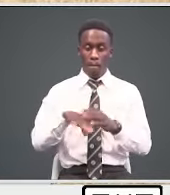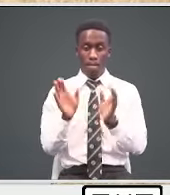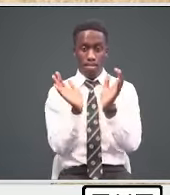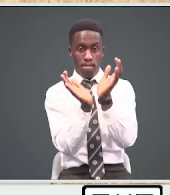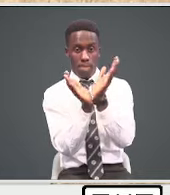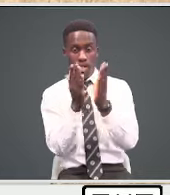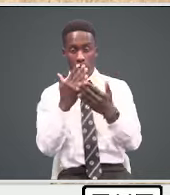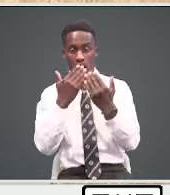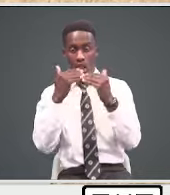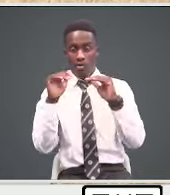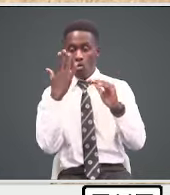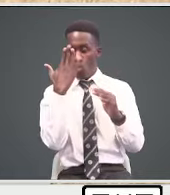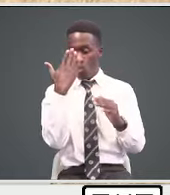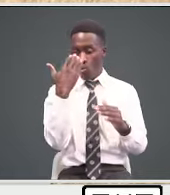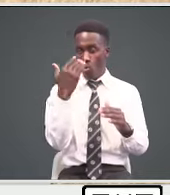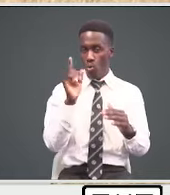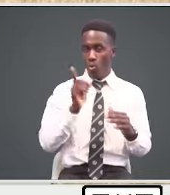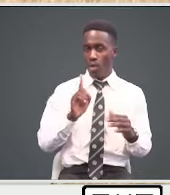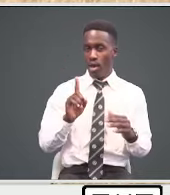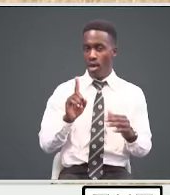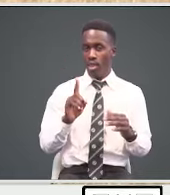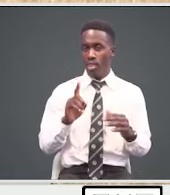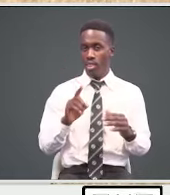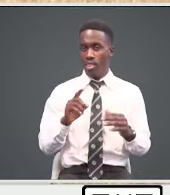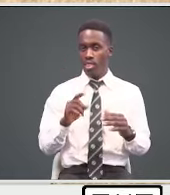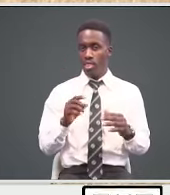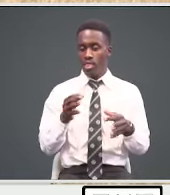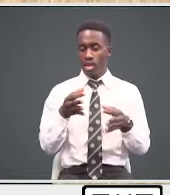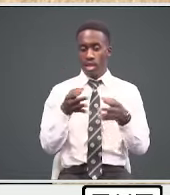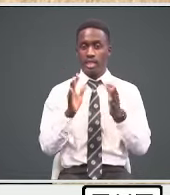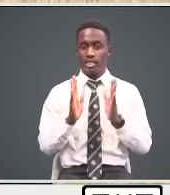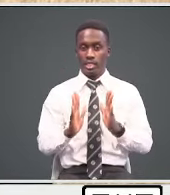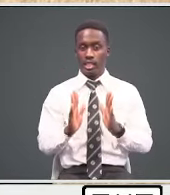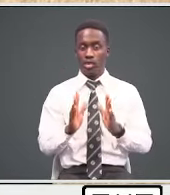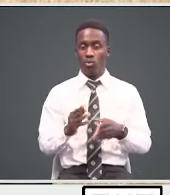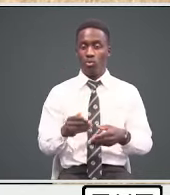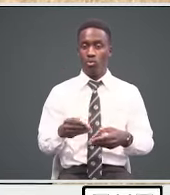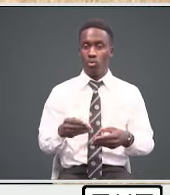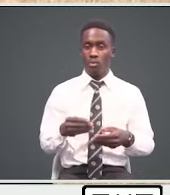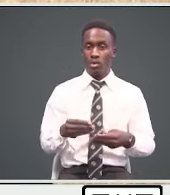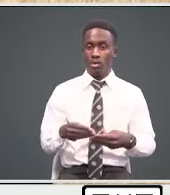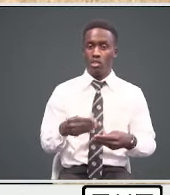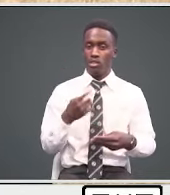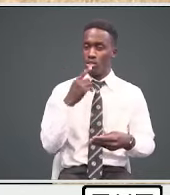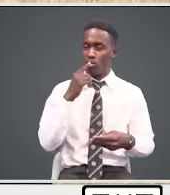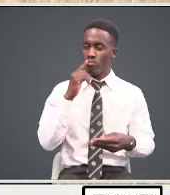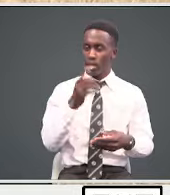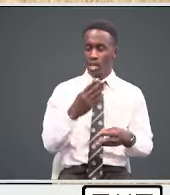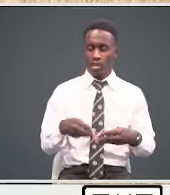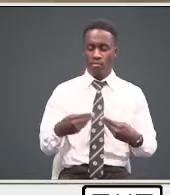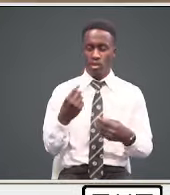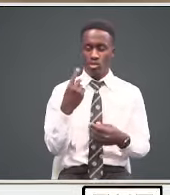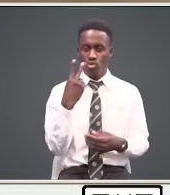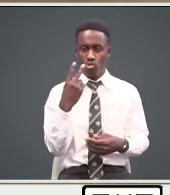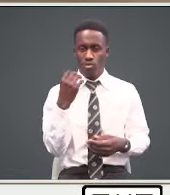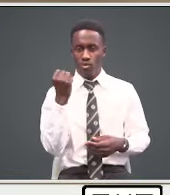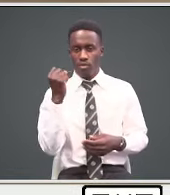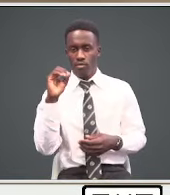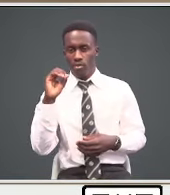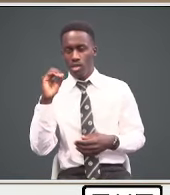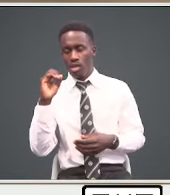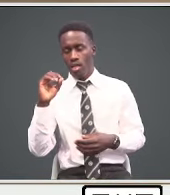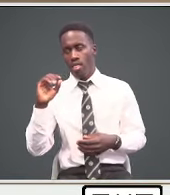be commanded, give me 250,000 Kenya shillings. This money,